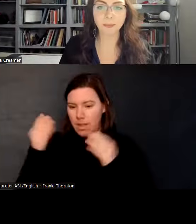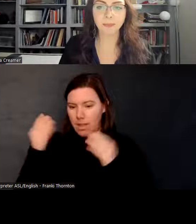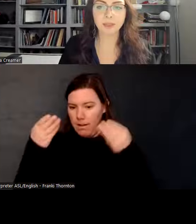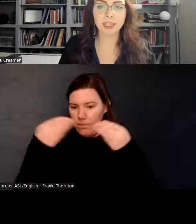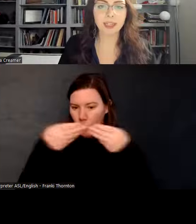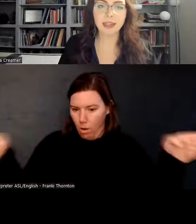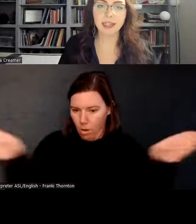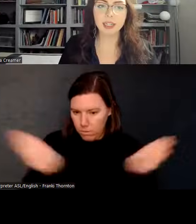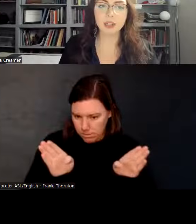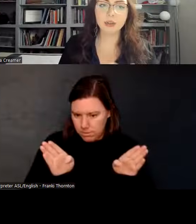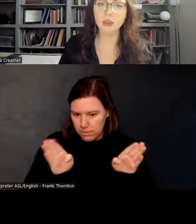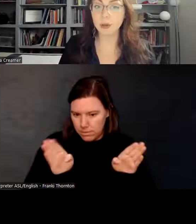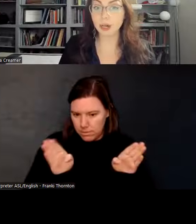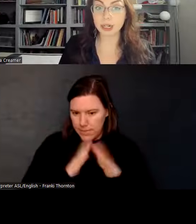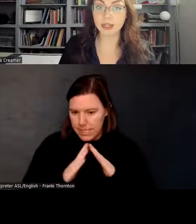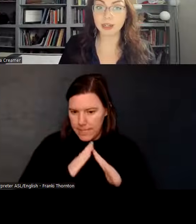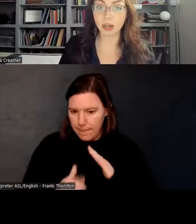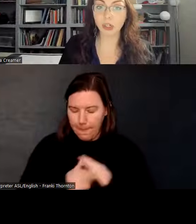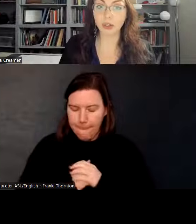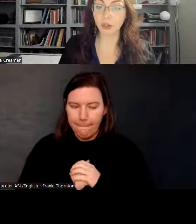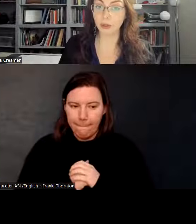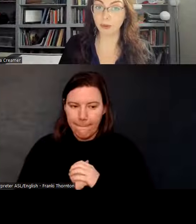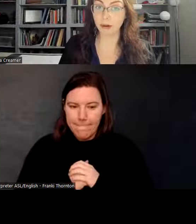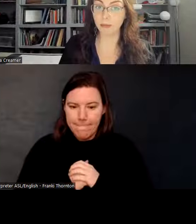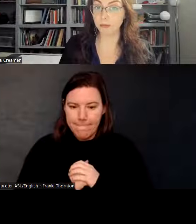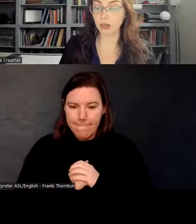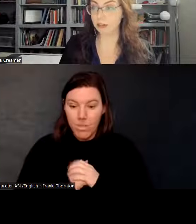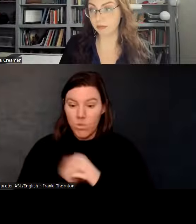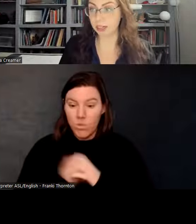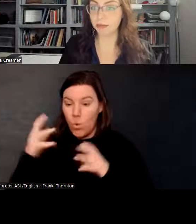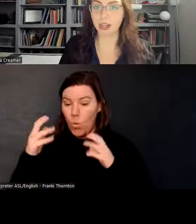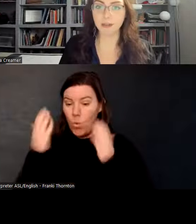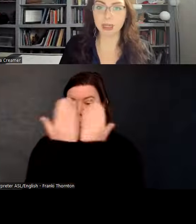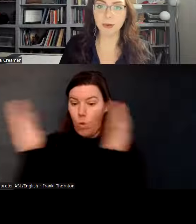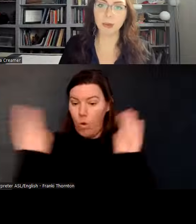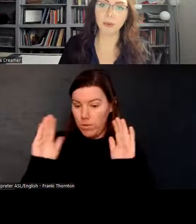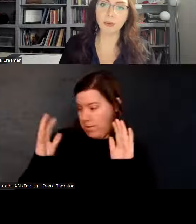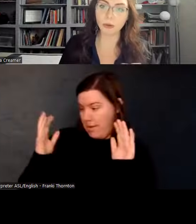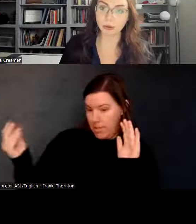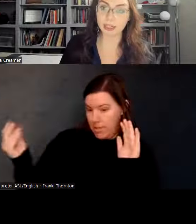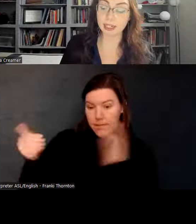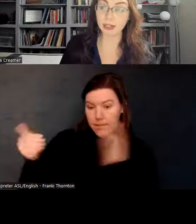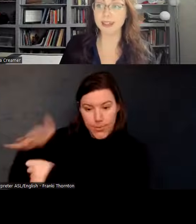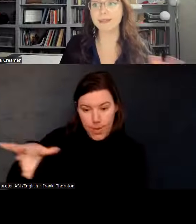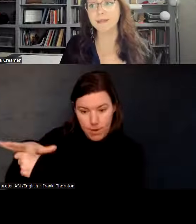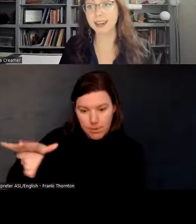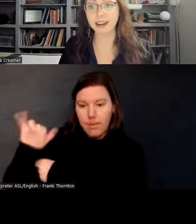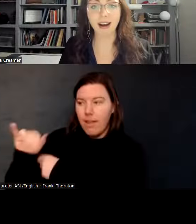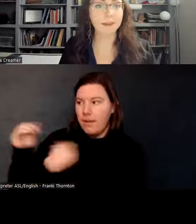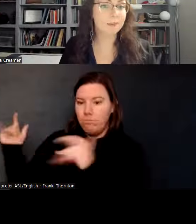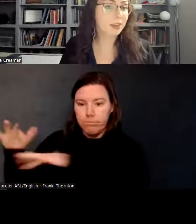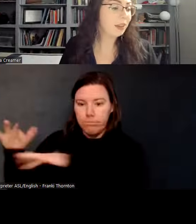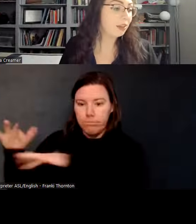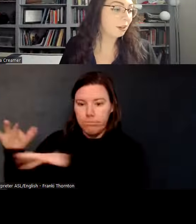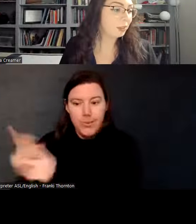architecture. These new areas in Ashur show a marked influx of people, both culturally Assyrian and